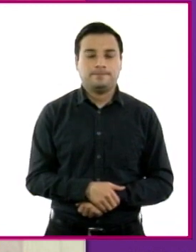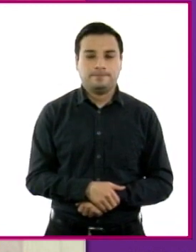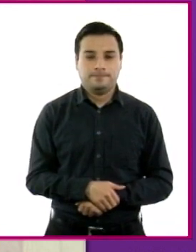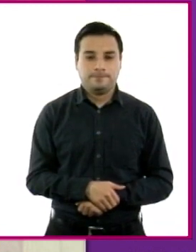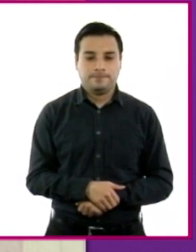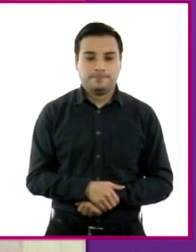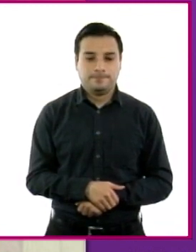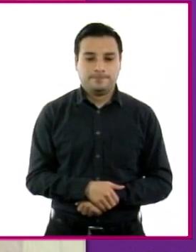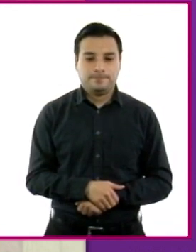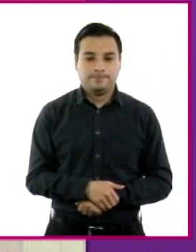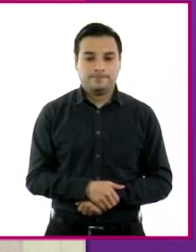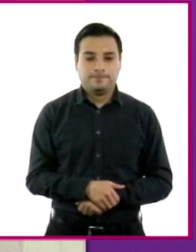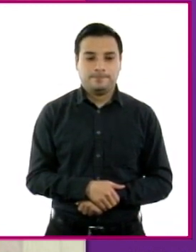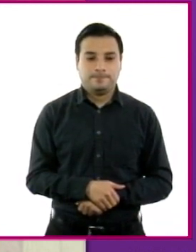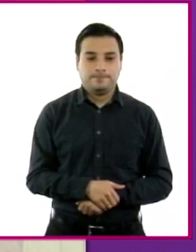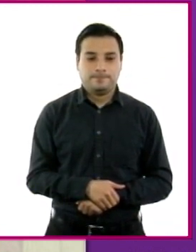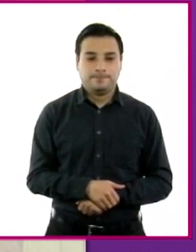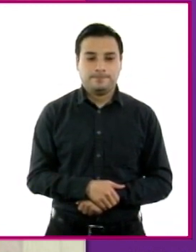in the laboratory.